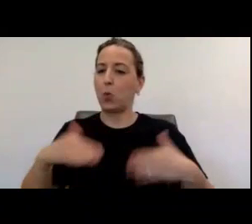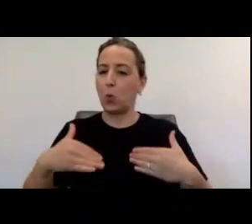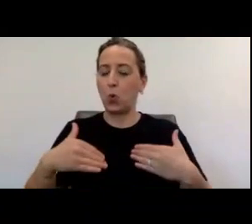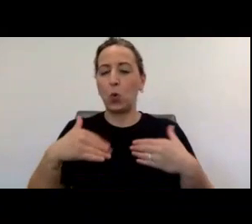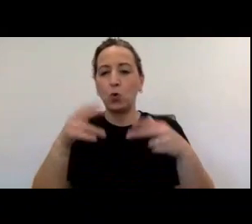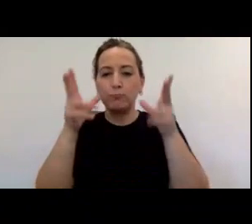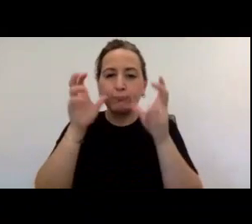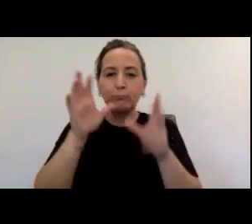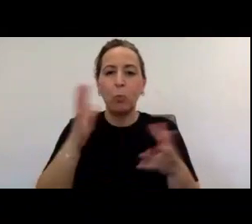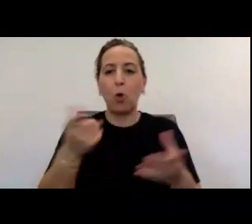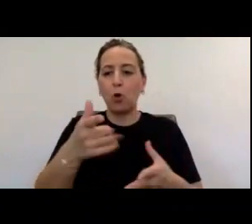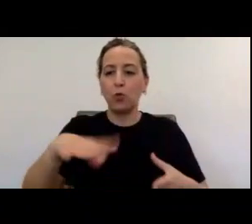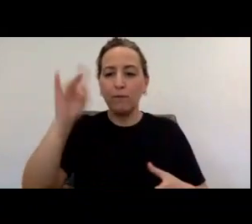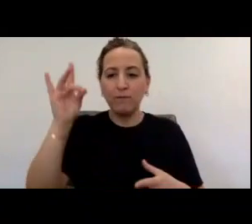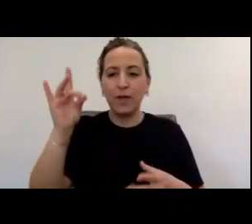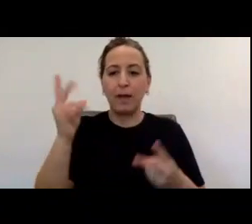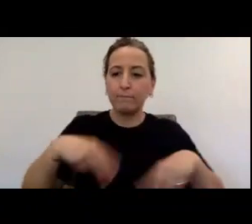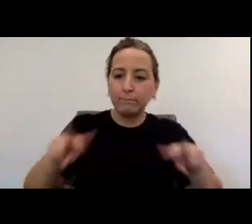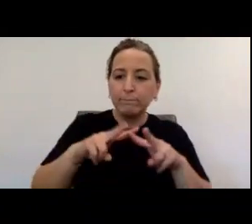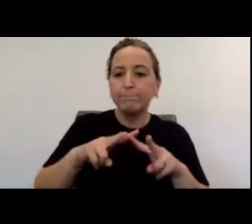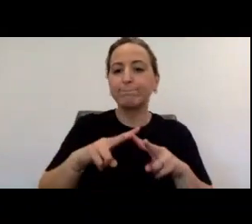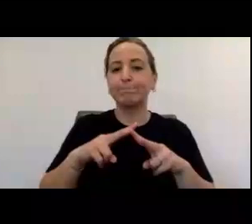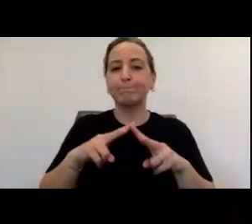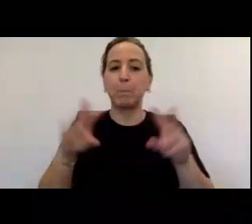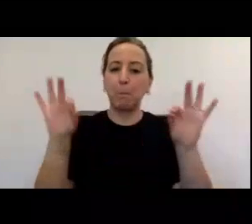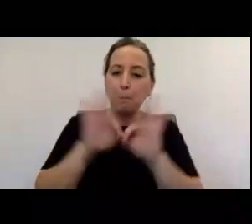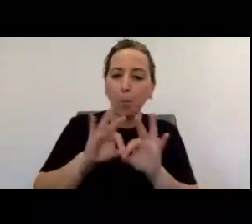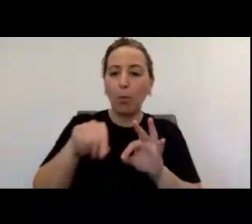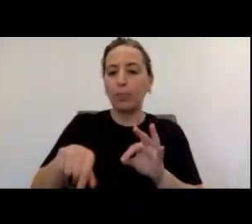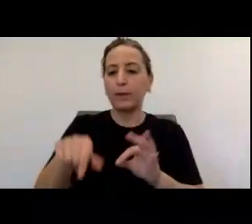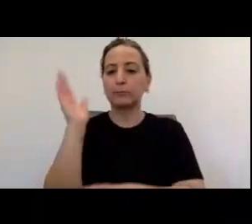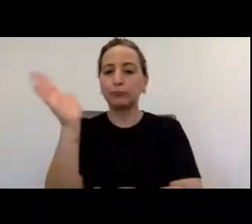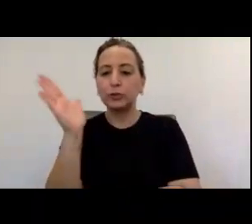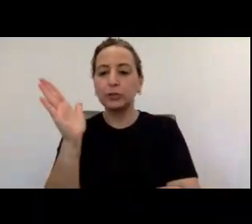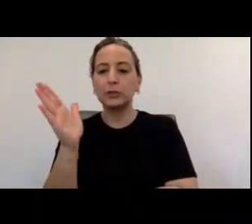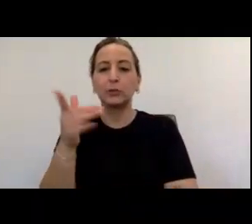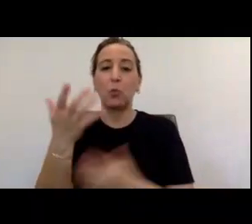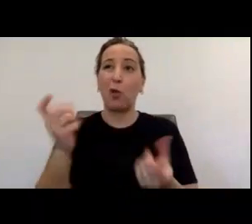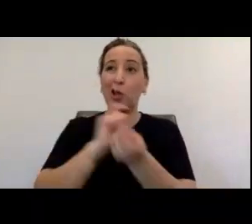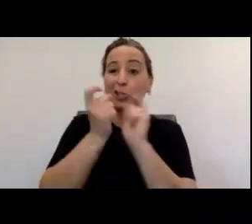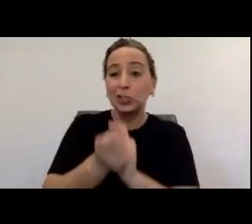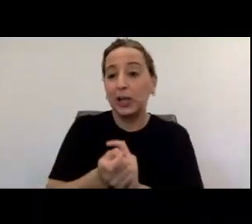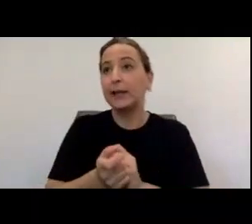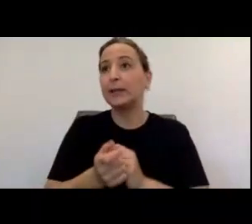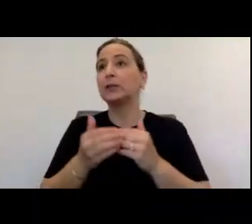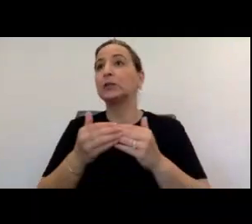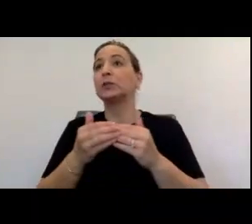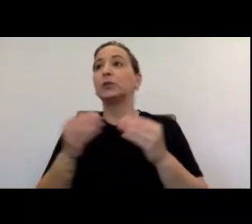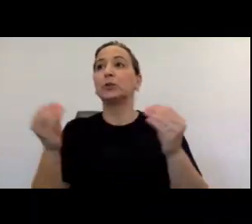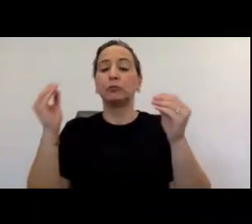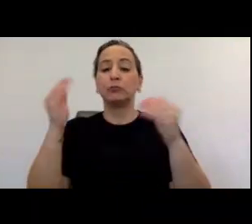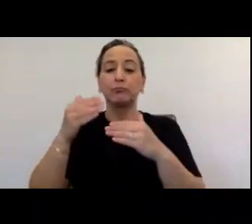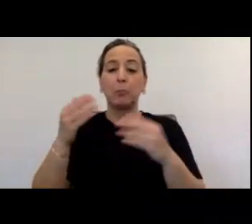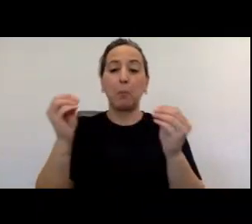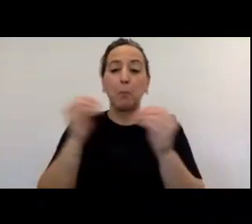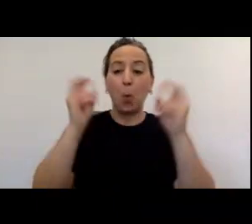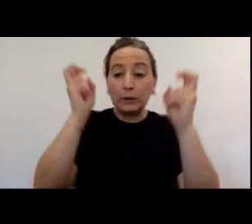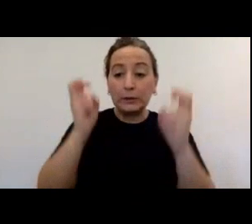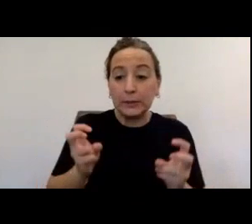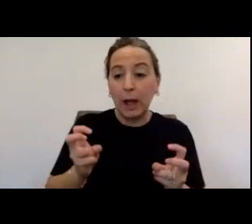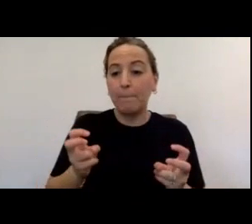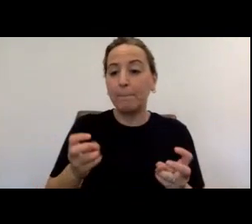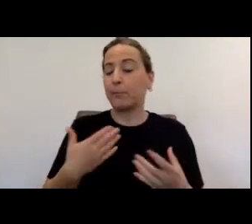you found really valuable about this presentation, what you would want to change for the future topics. We'd love to get your input. I'm going to put